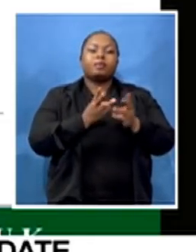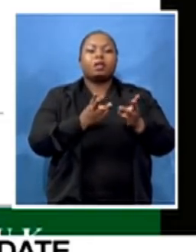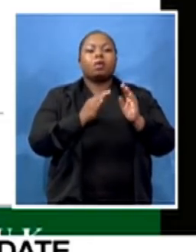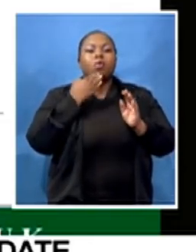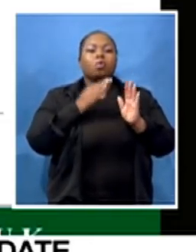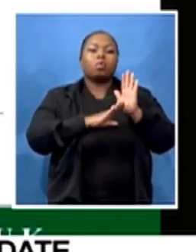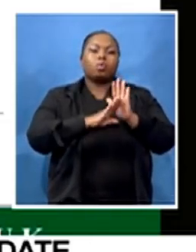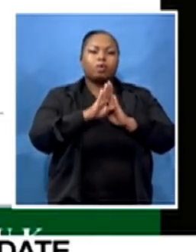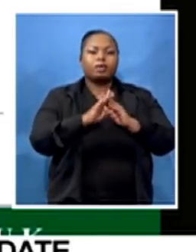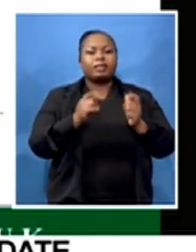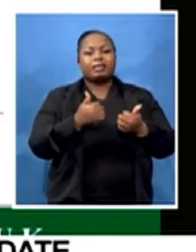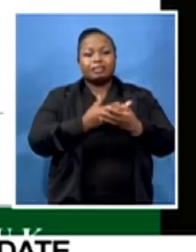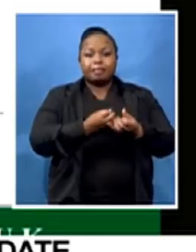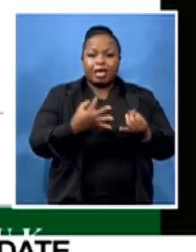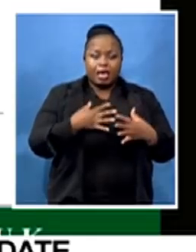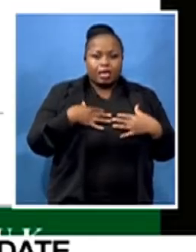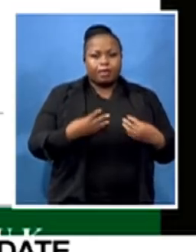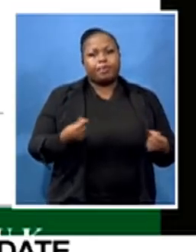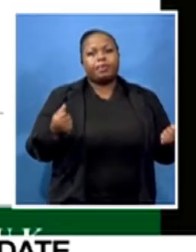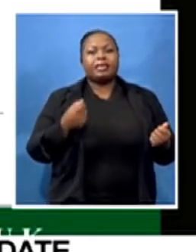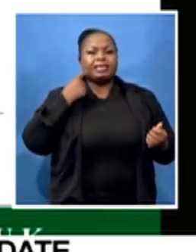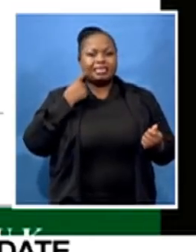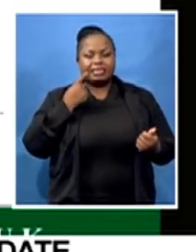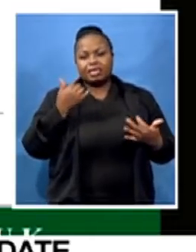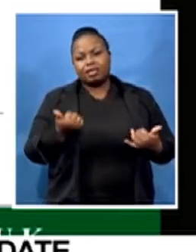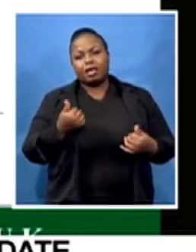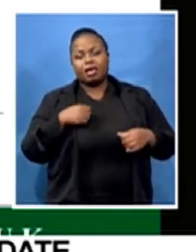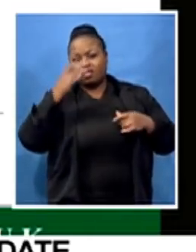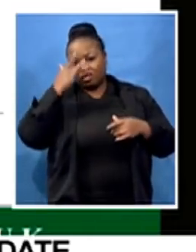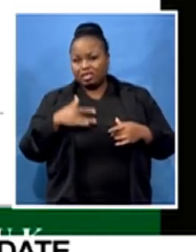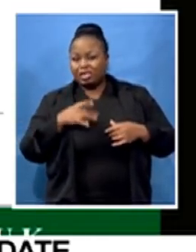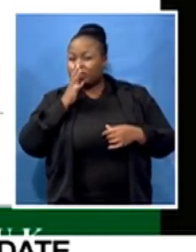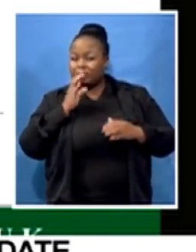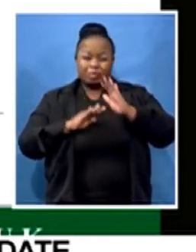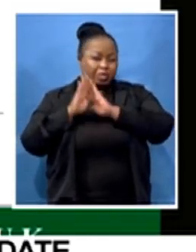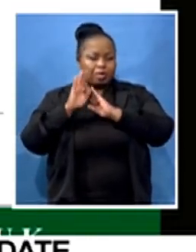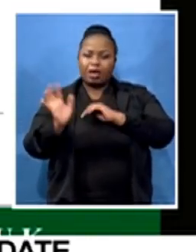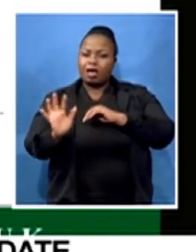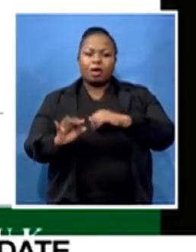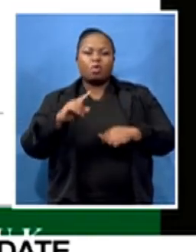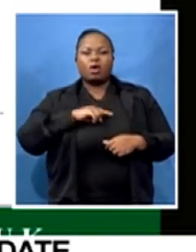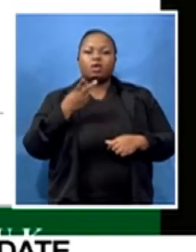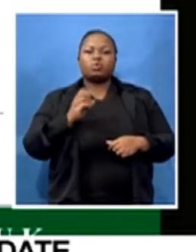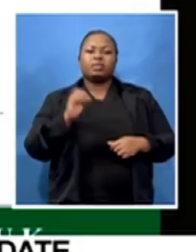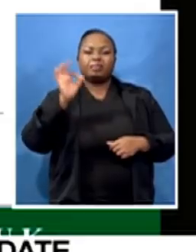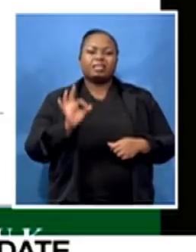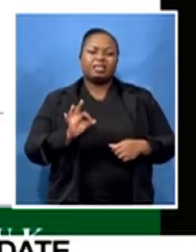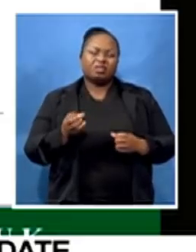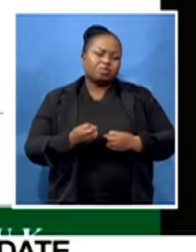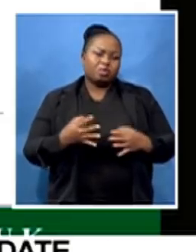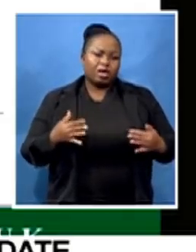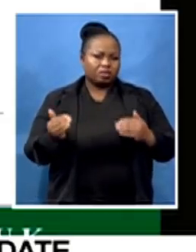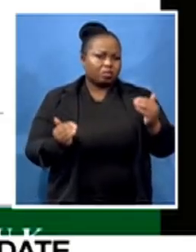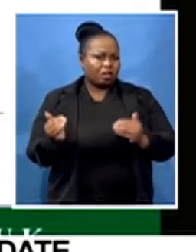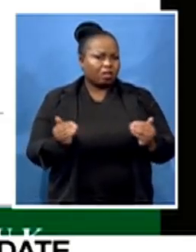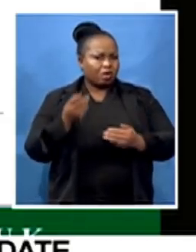too sick, because the 20% of those becomes too big to actually manage in our hospital. And then, of course, as